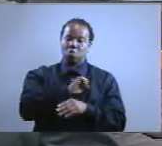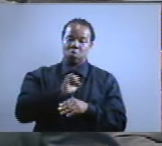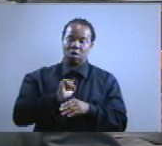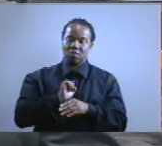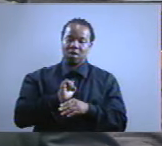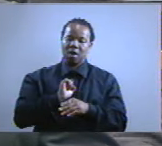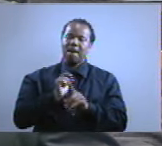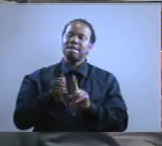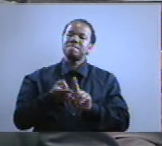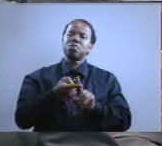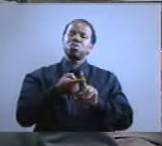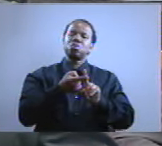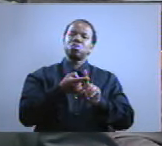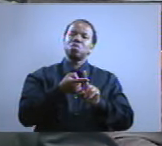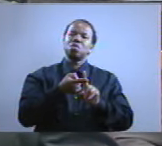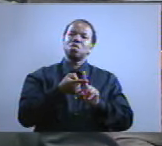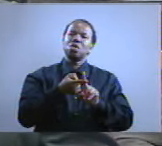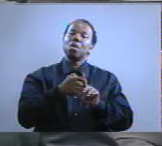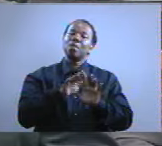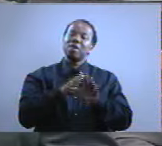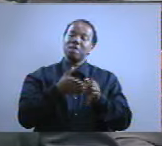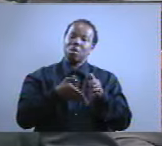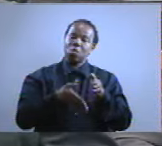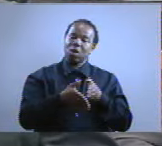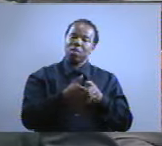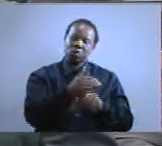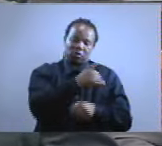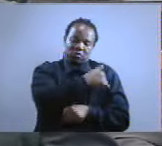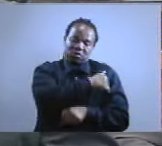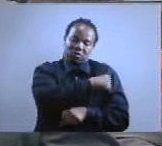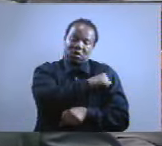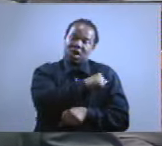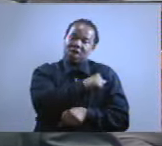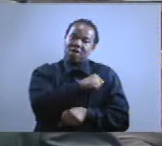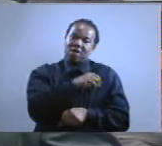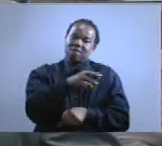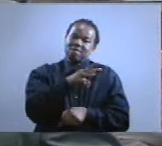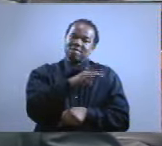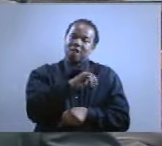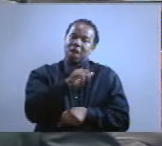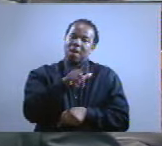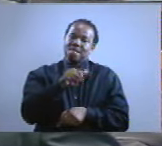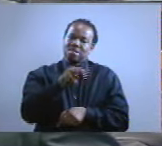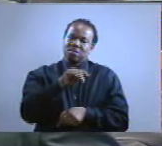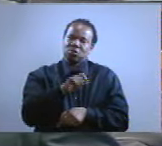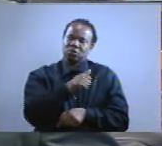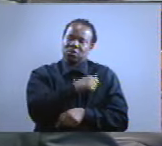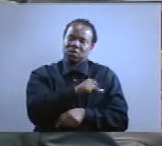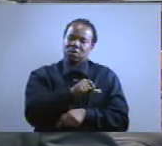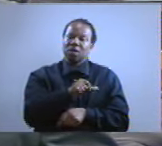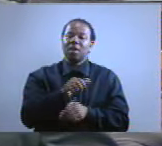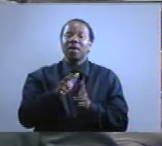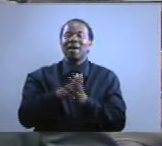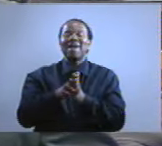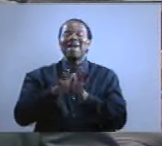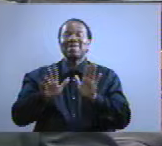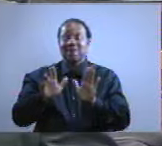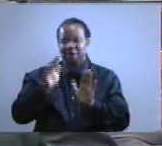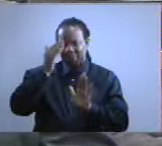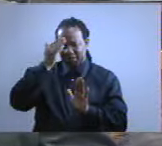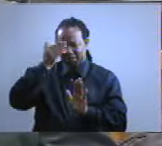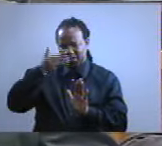accident and were treated at the Wilhelmsthal Hospital in Middelburg. Further notes that 18 patients who were in a